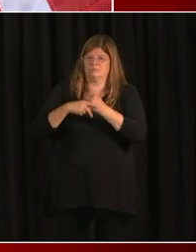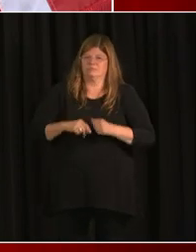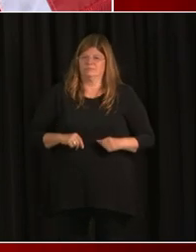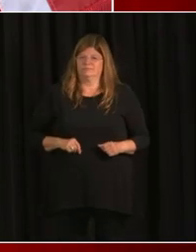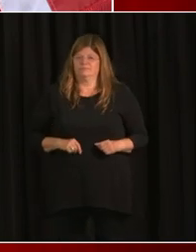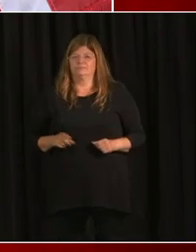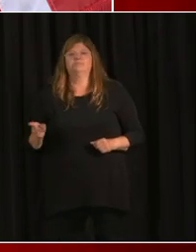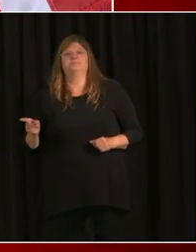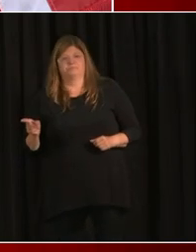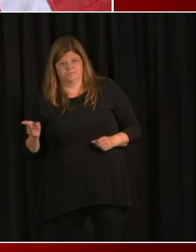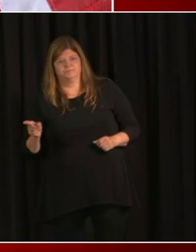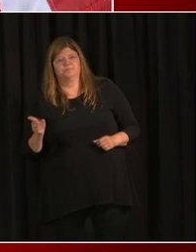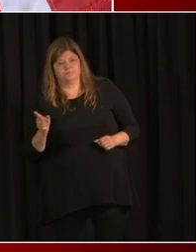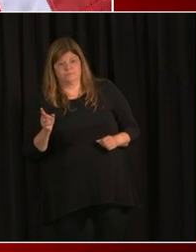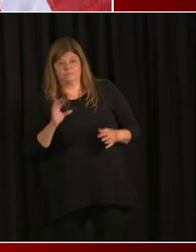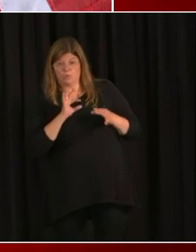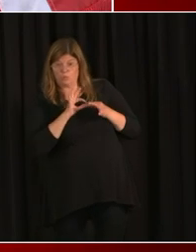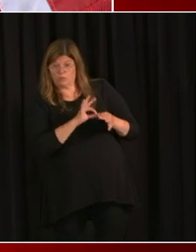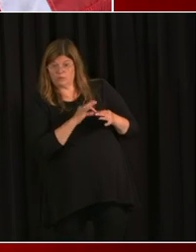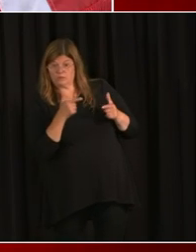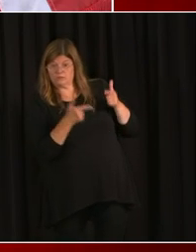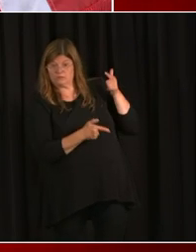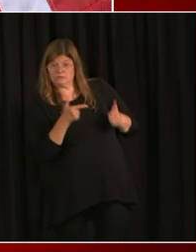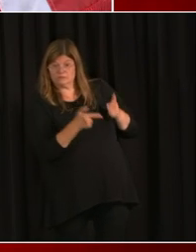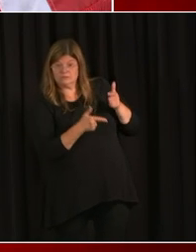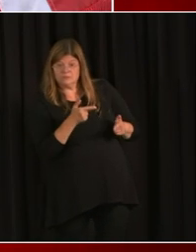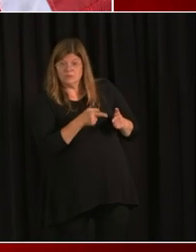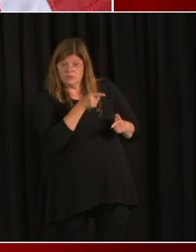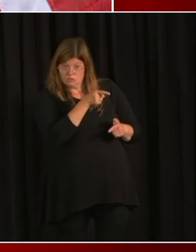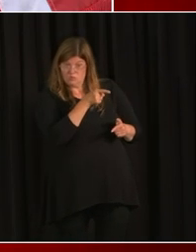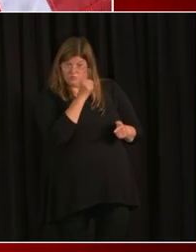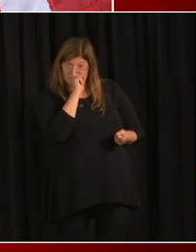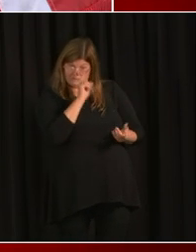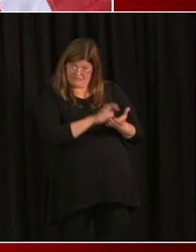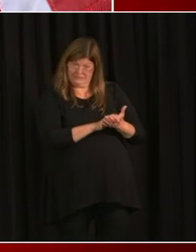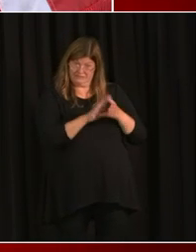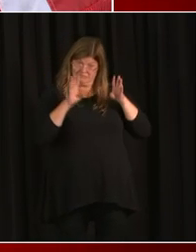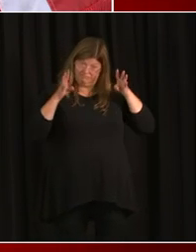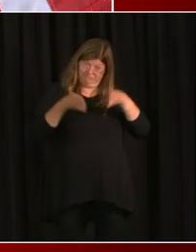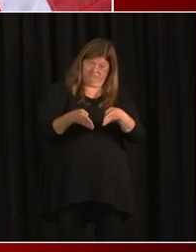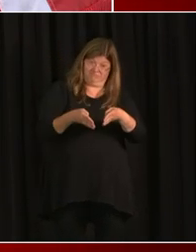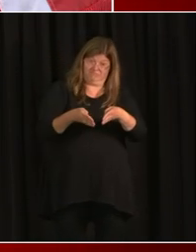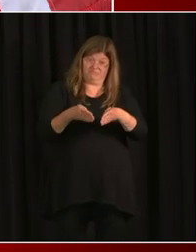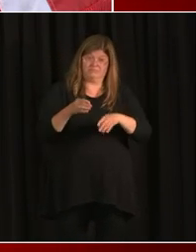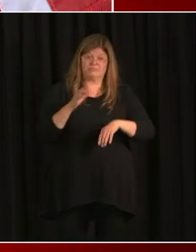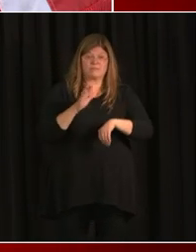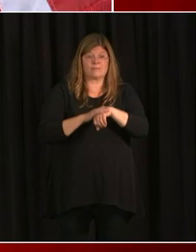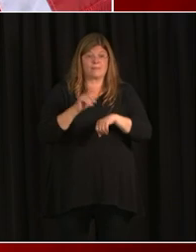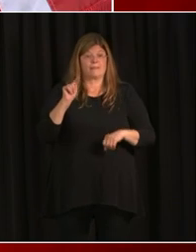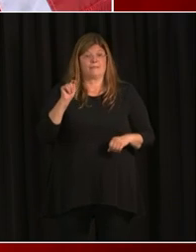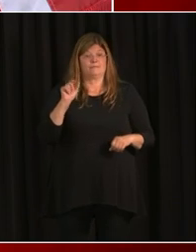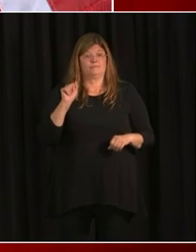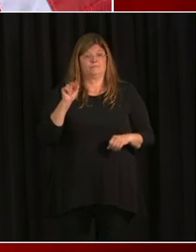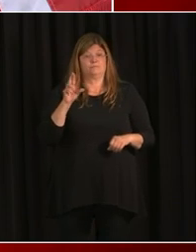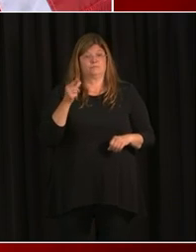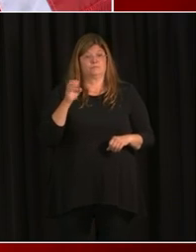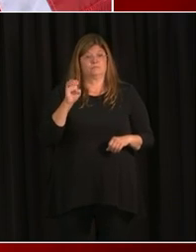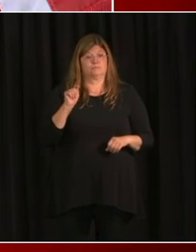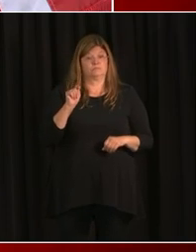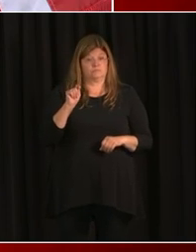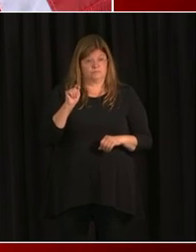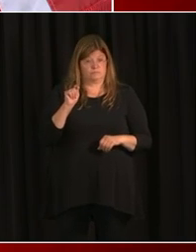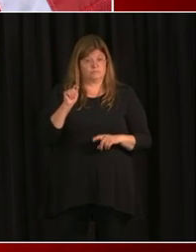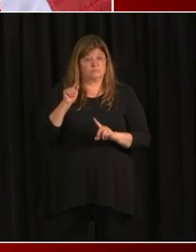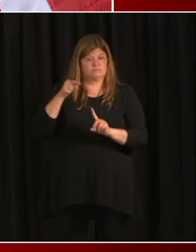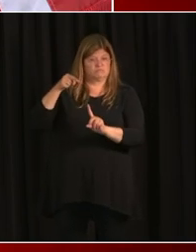With regard to that shooting, I understand you and the chief have said that you believe it's targeted. Do you have any indication that it was maybe one person or the